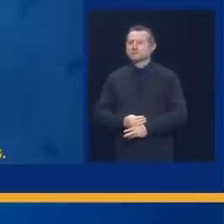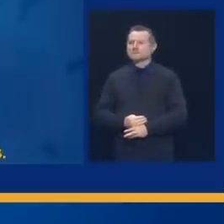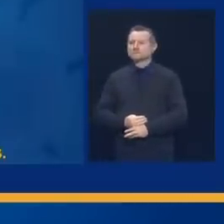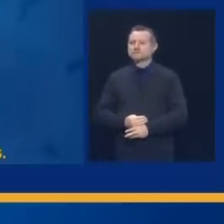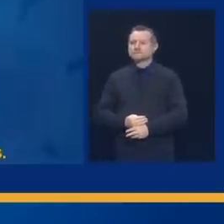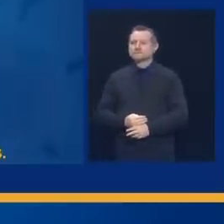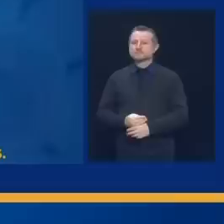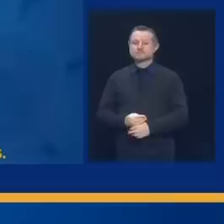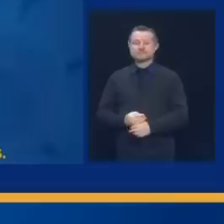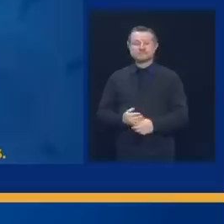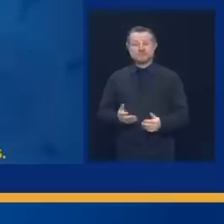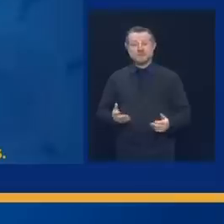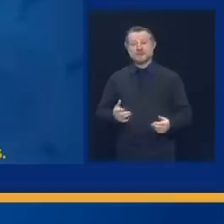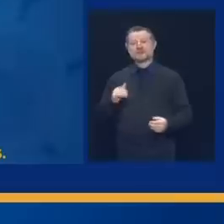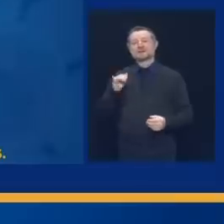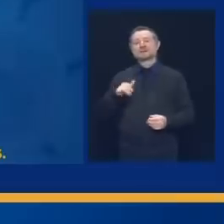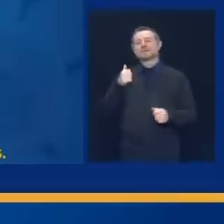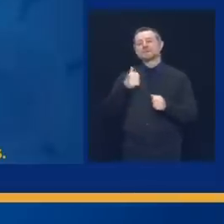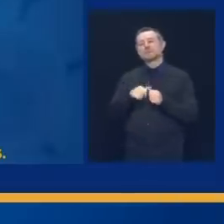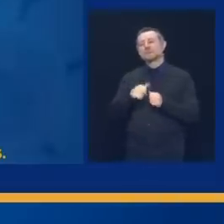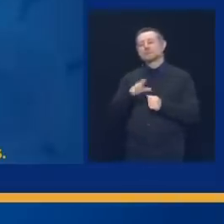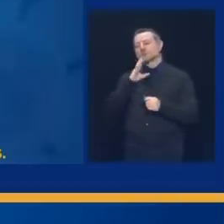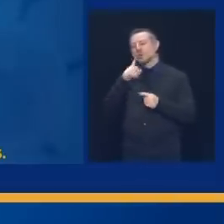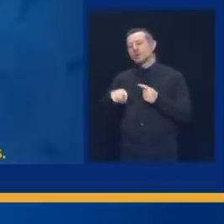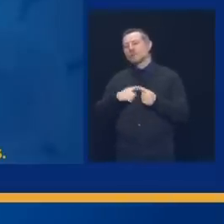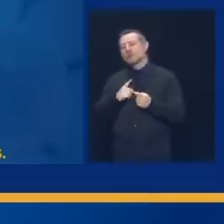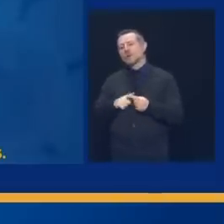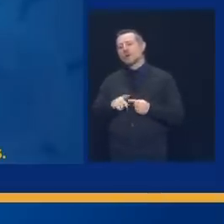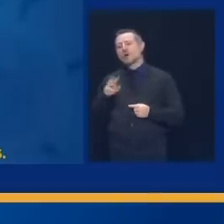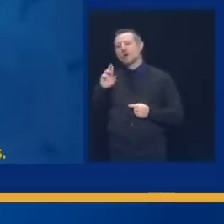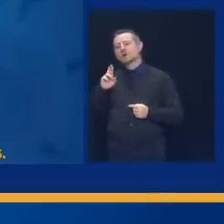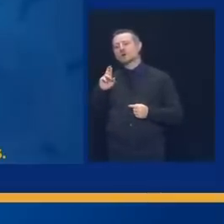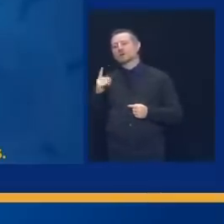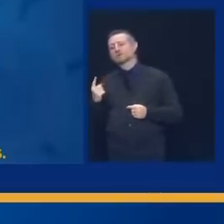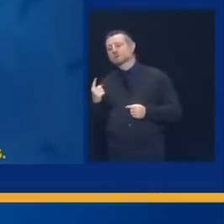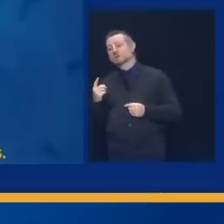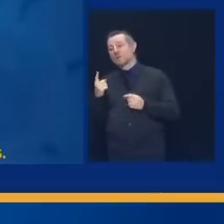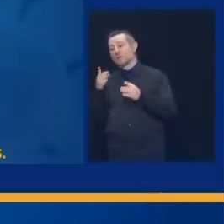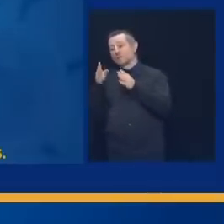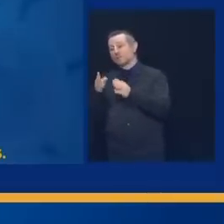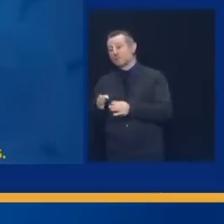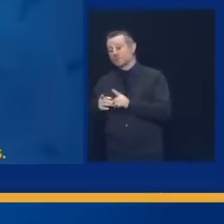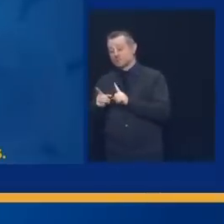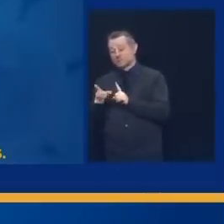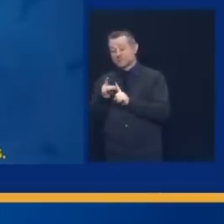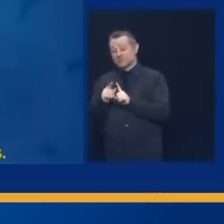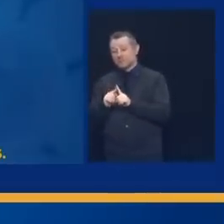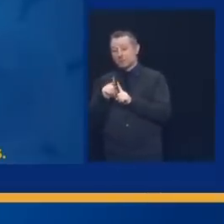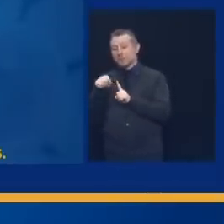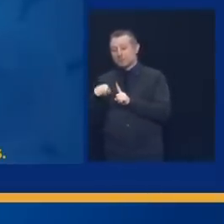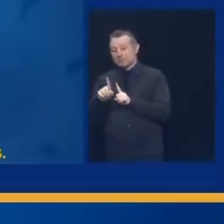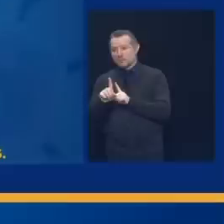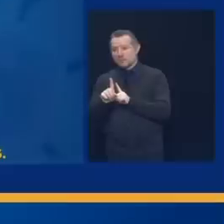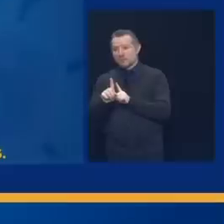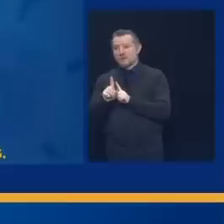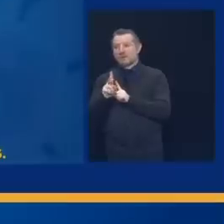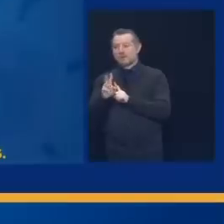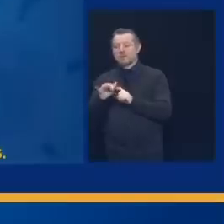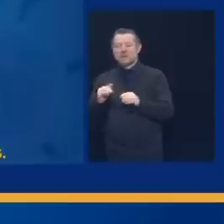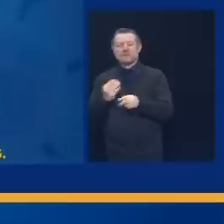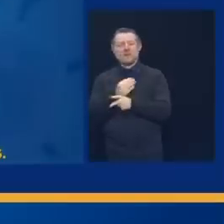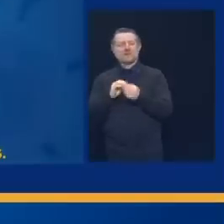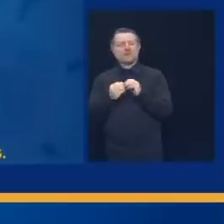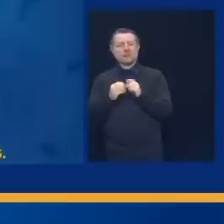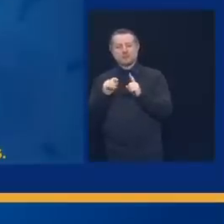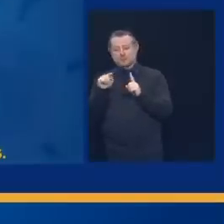the R0. Remember the R0 conversation, one person infects more than one person? It's then math. And